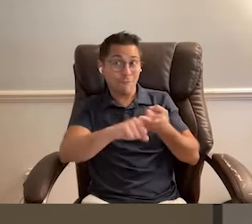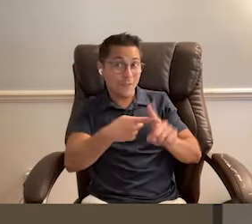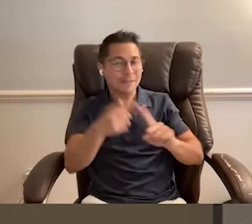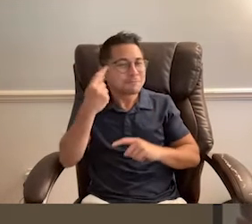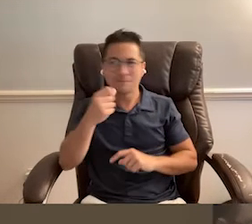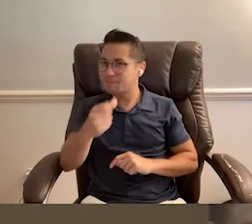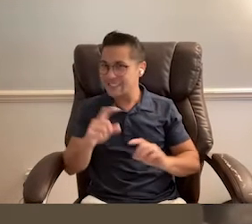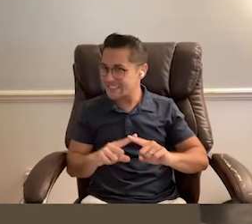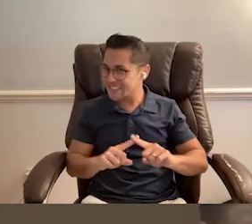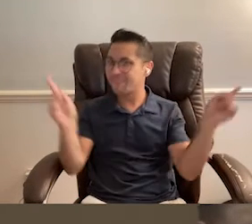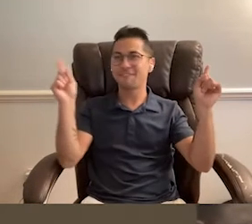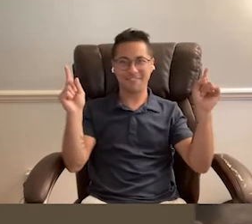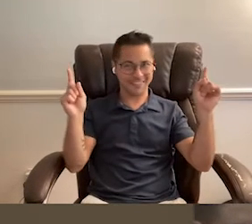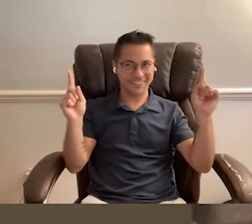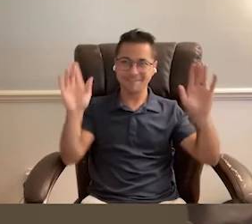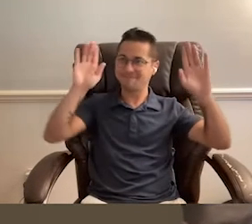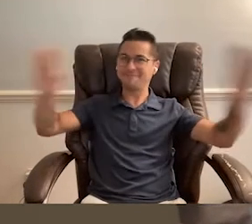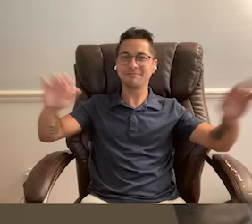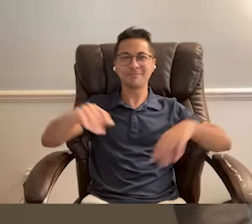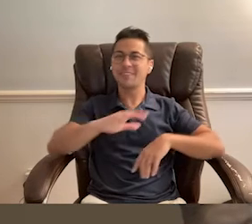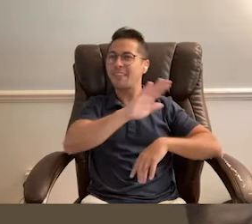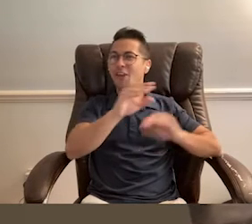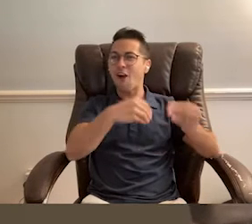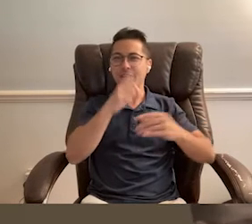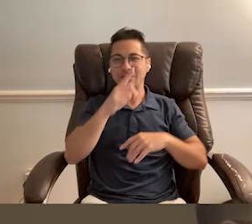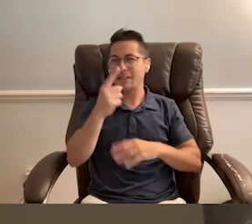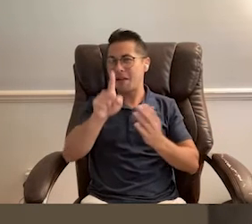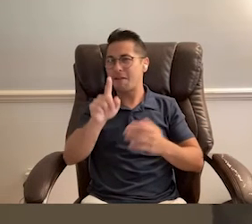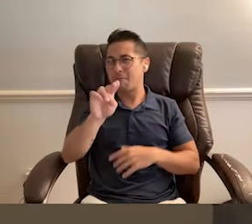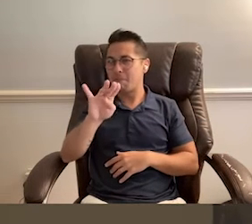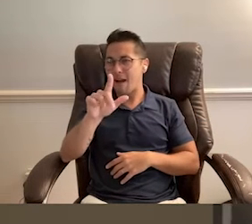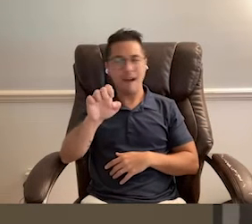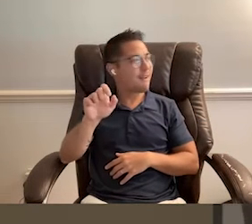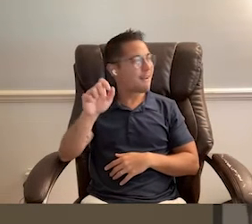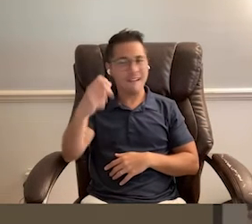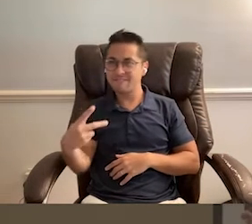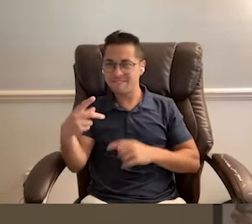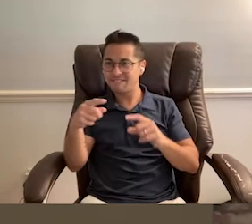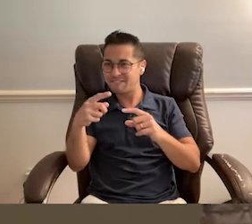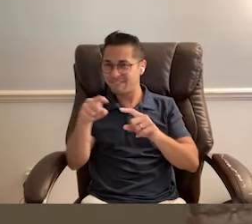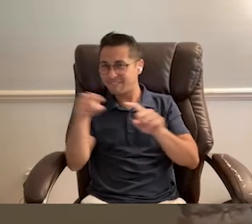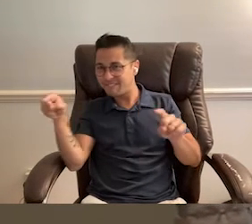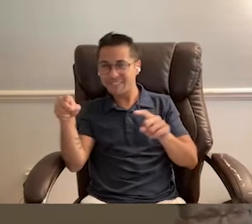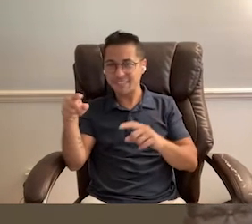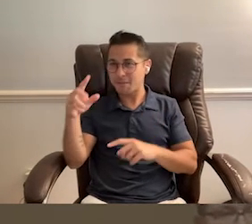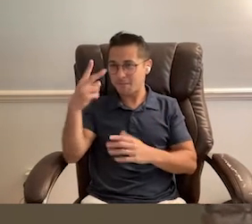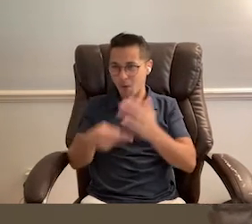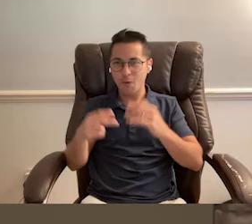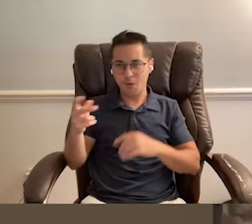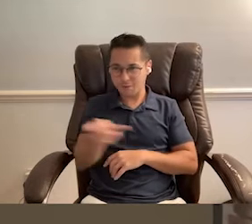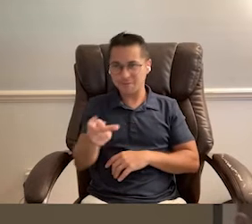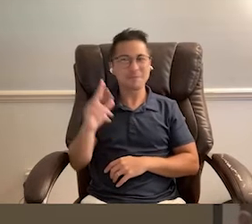Even though their office is about 1.5 miles down the road, and we're both in Tallahassee, but they're actually a direct support organization of